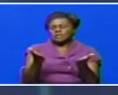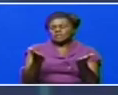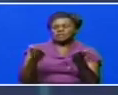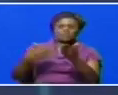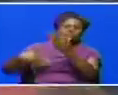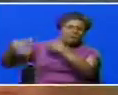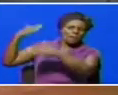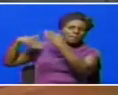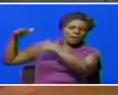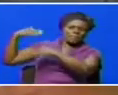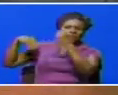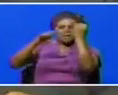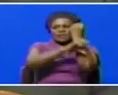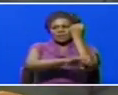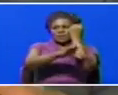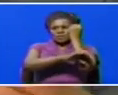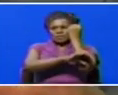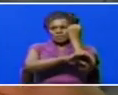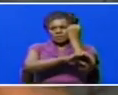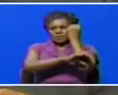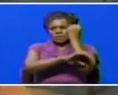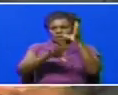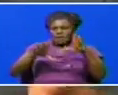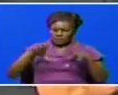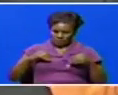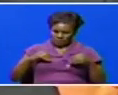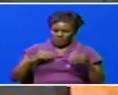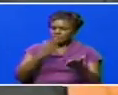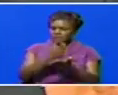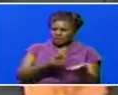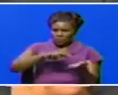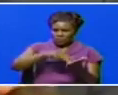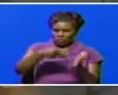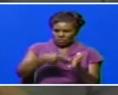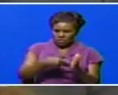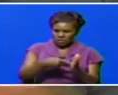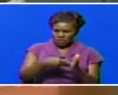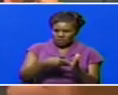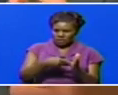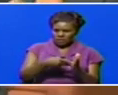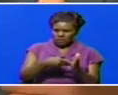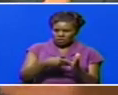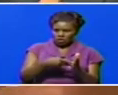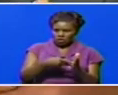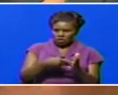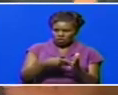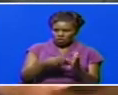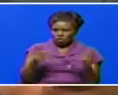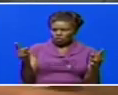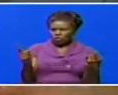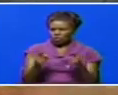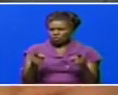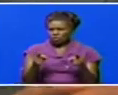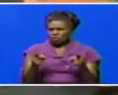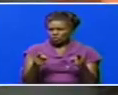country. I agree there are some projects which have been, their progress has been very, very slow. Like, as you put it, Likoni